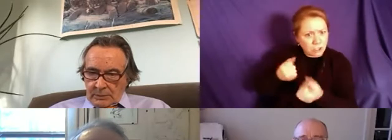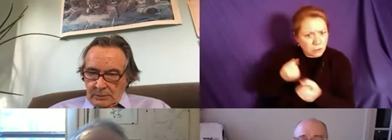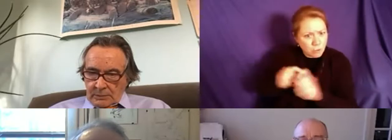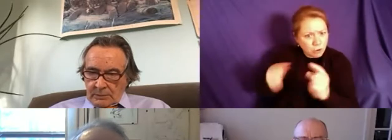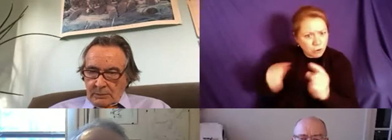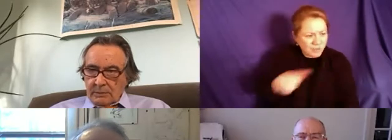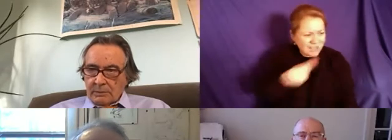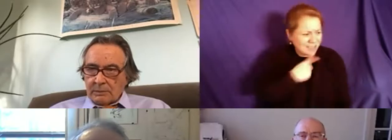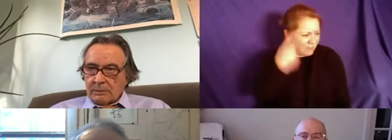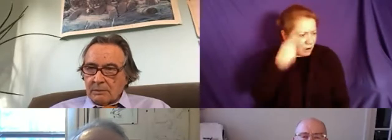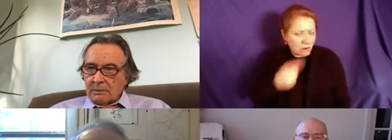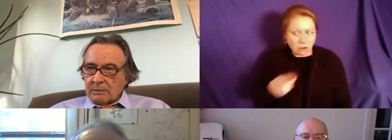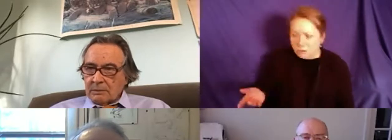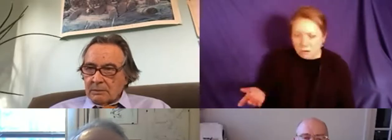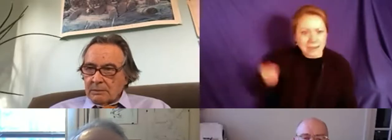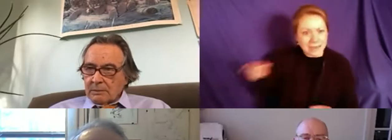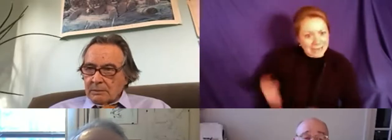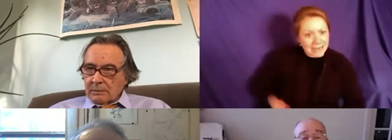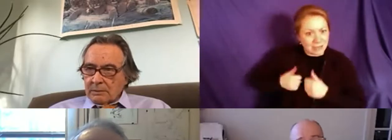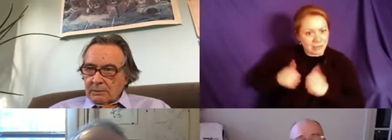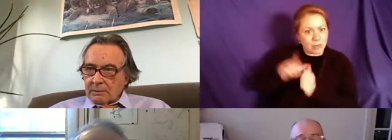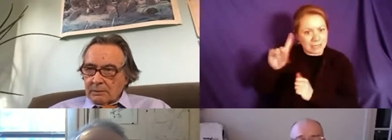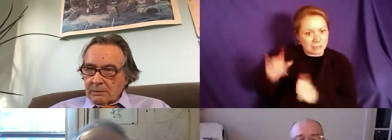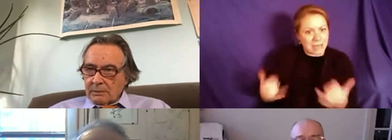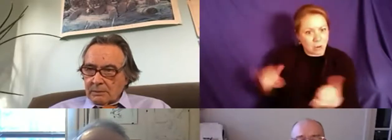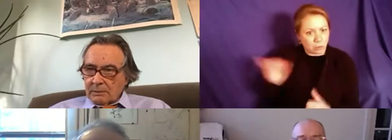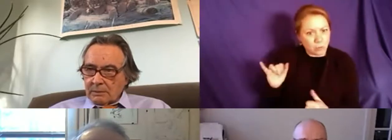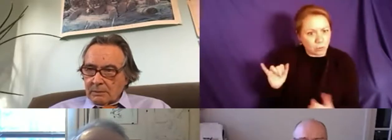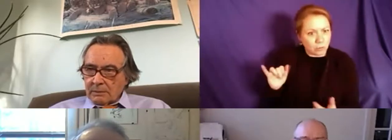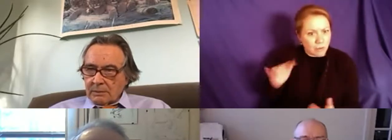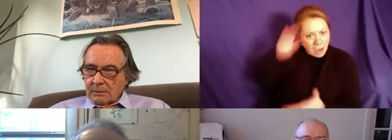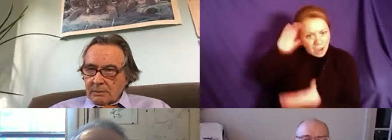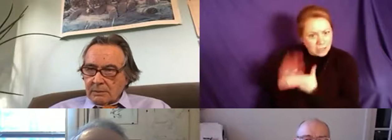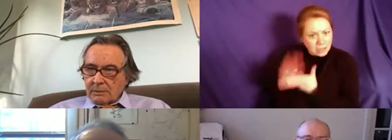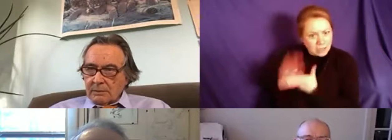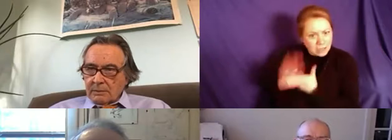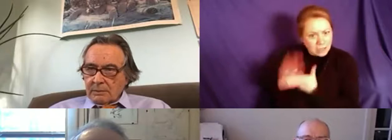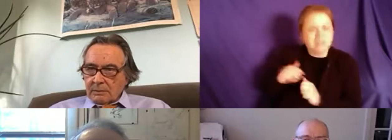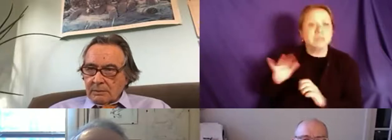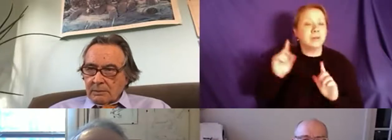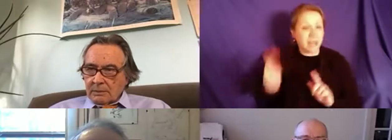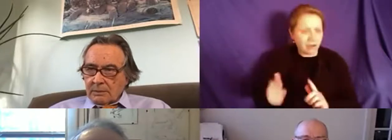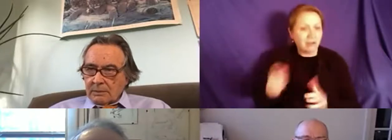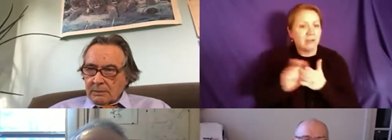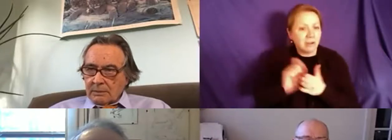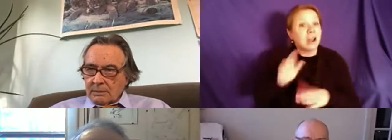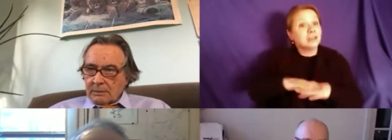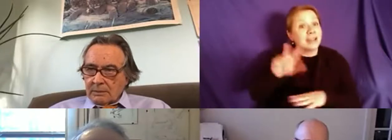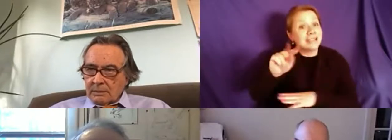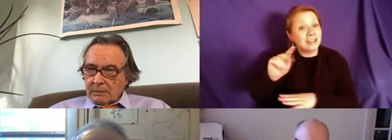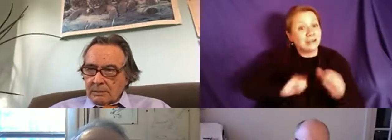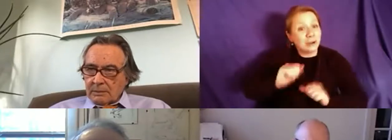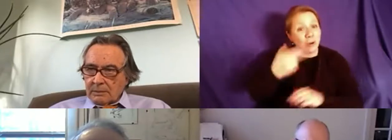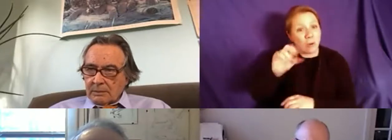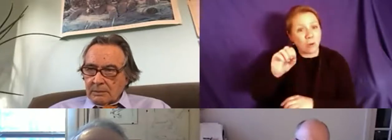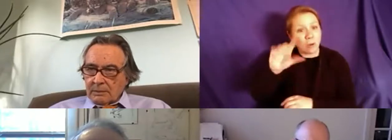said, well, he's living with disability now too. And so anyway, holding on, it's on Vermont Public Television has shown it. You can see